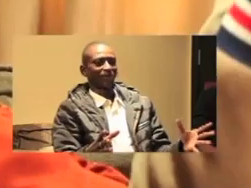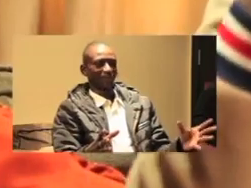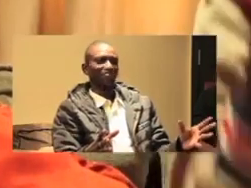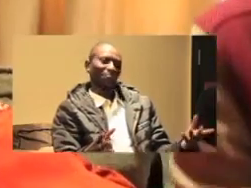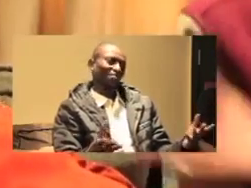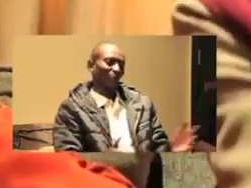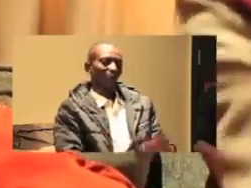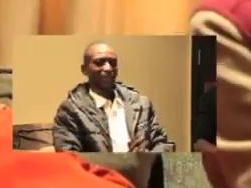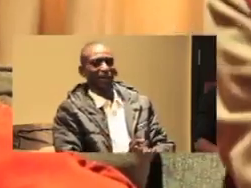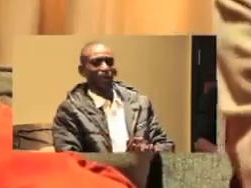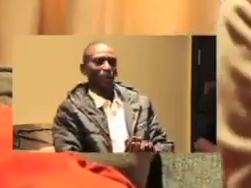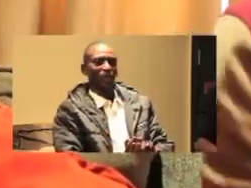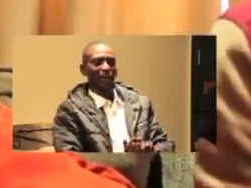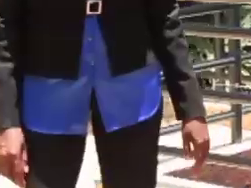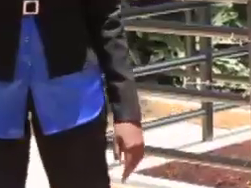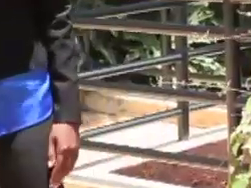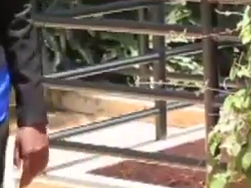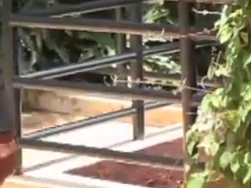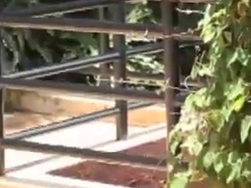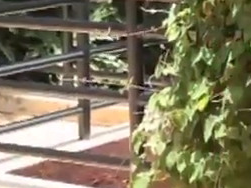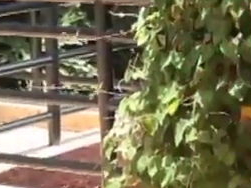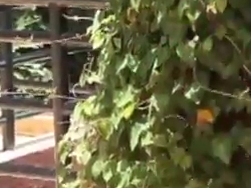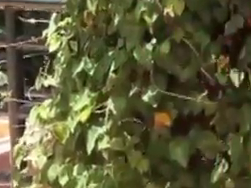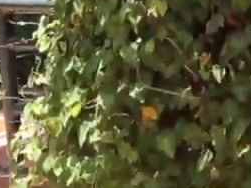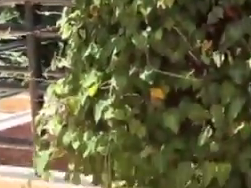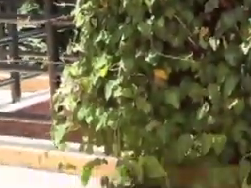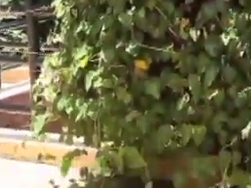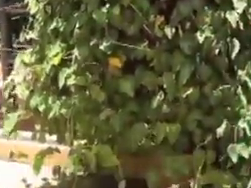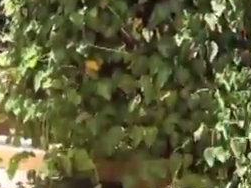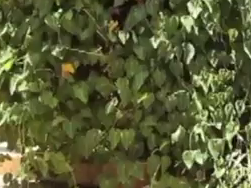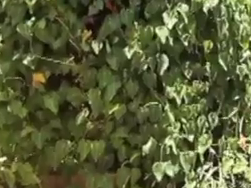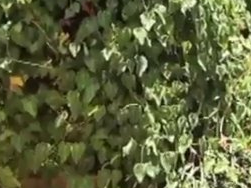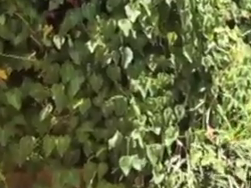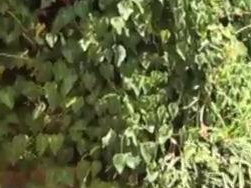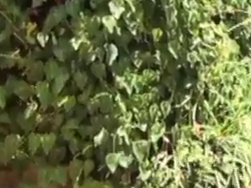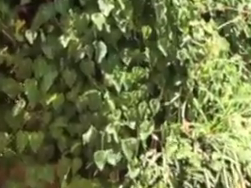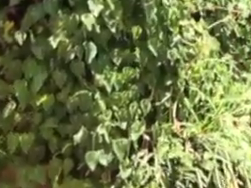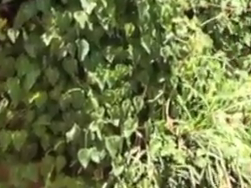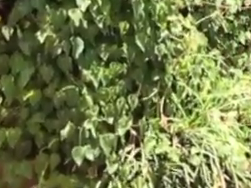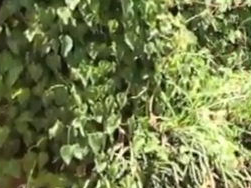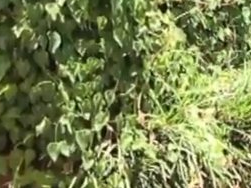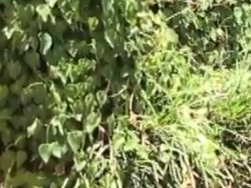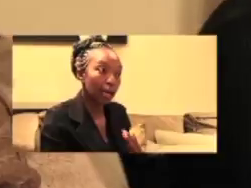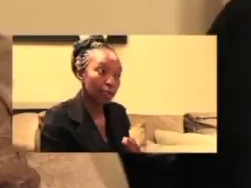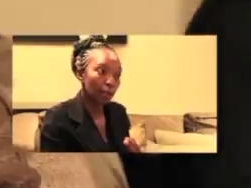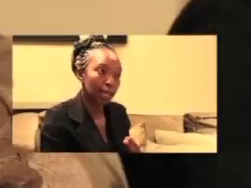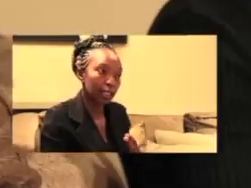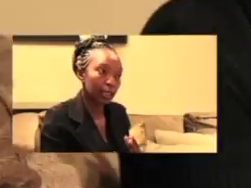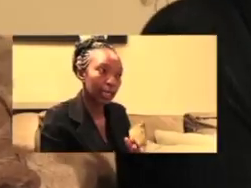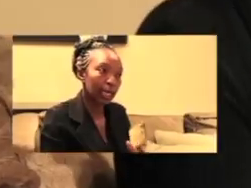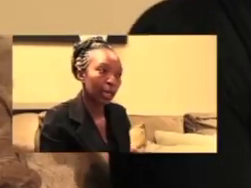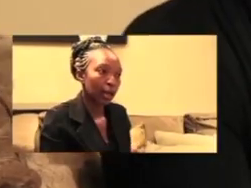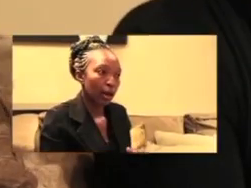so we went back home after several days. I need to allocate time for my work. I need time for